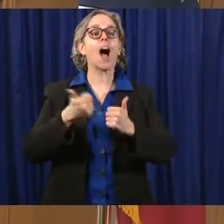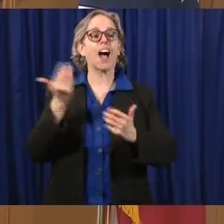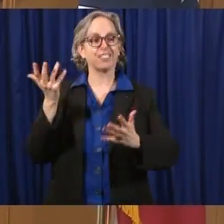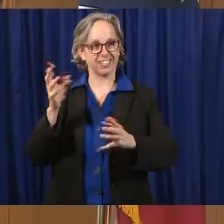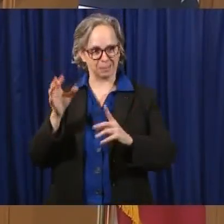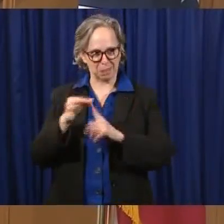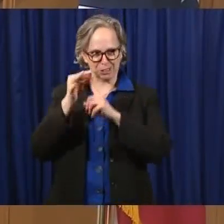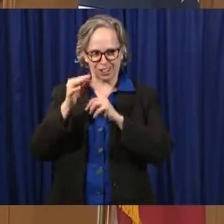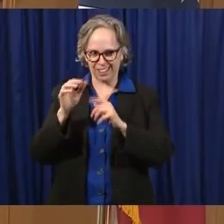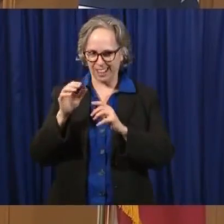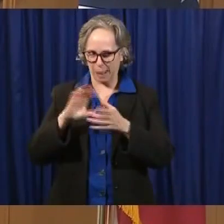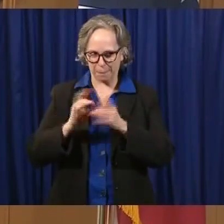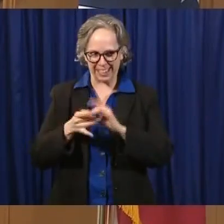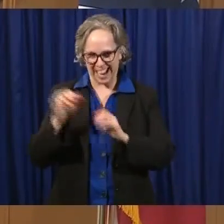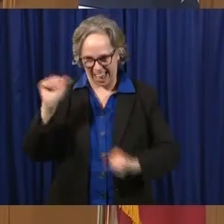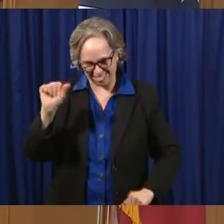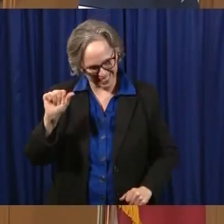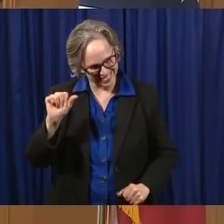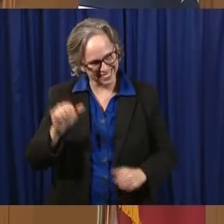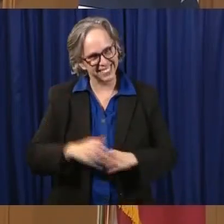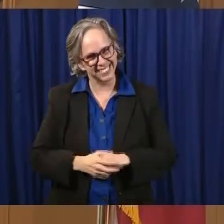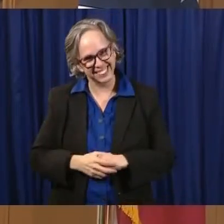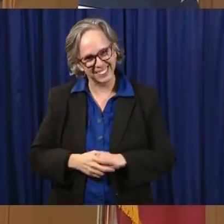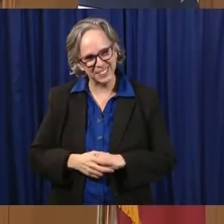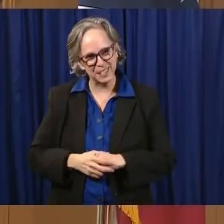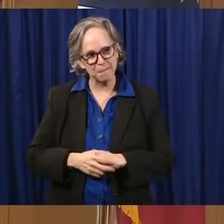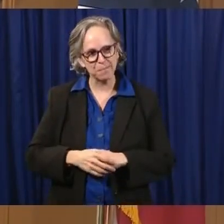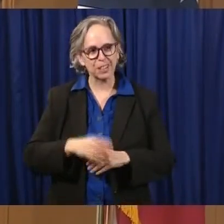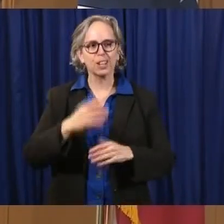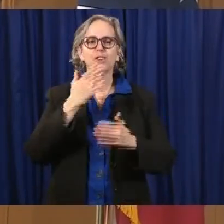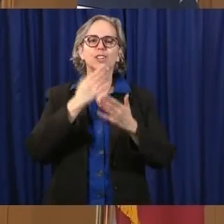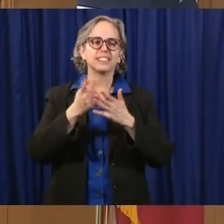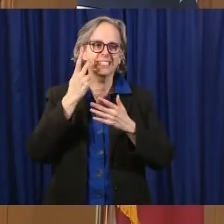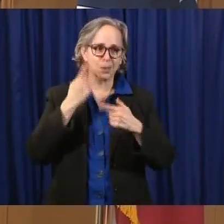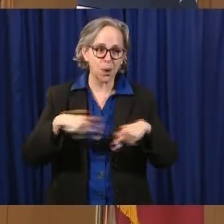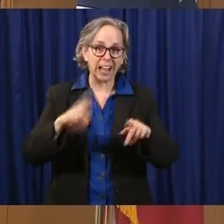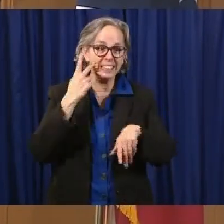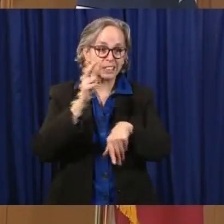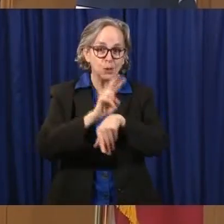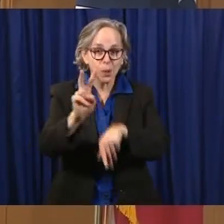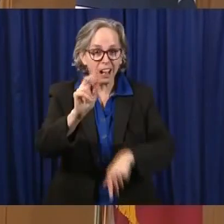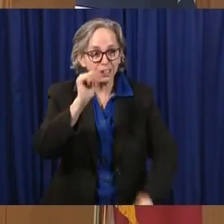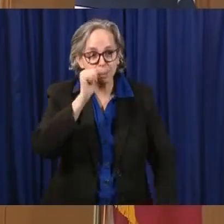Olympics athletes. We'll see you all at 2 o'clock tomorrow. Thank you.